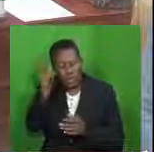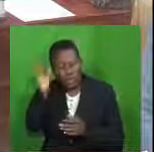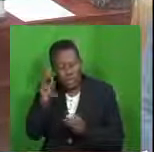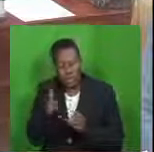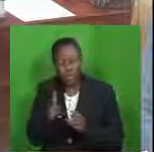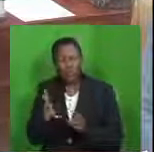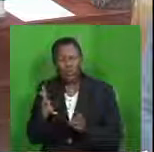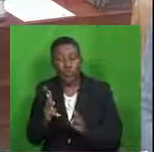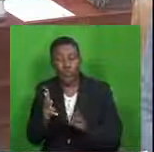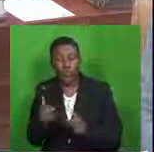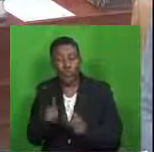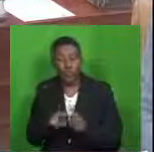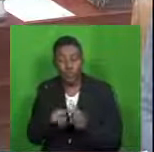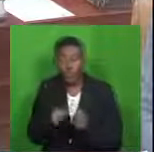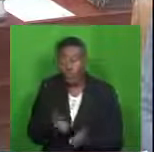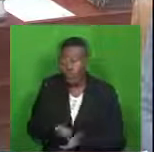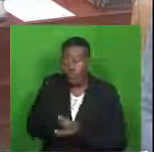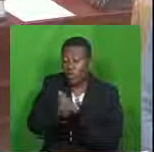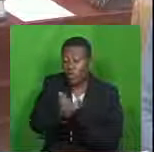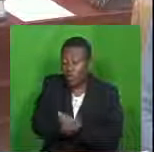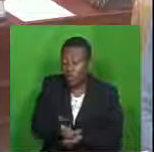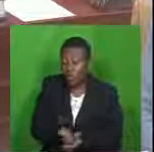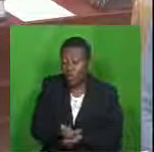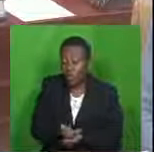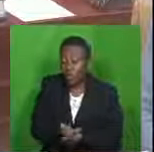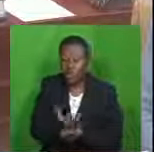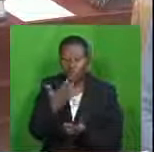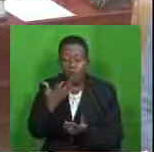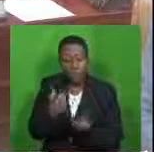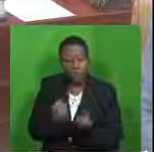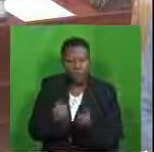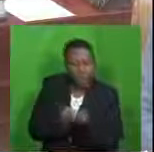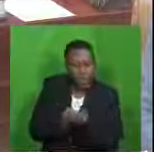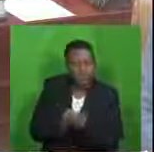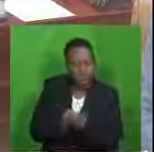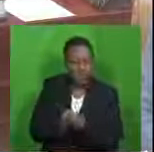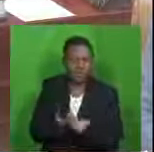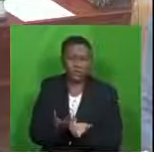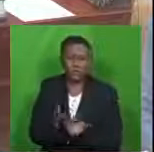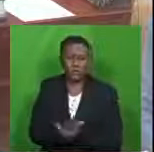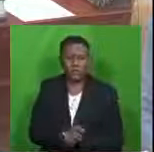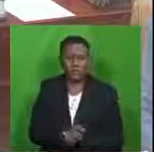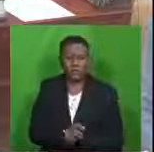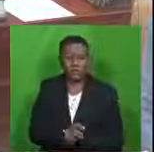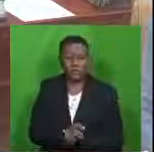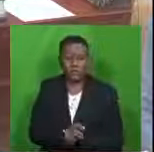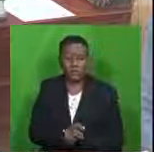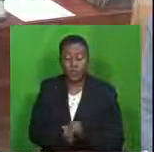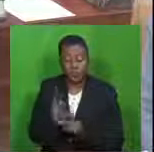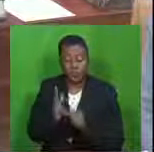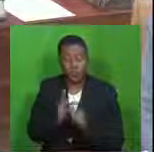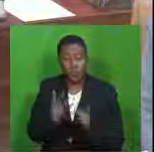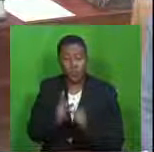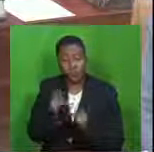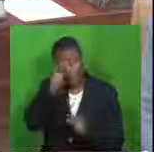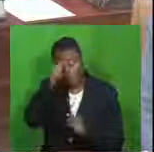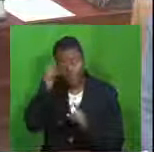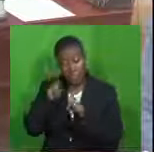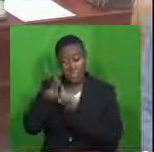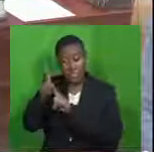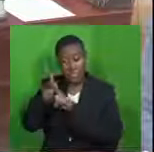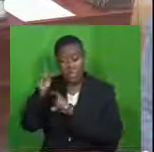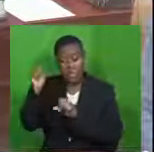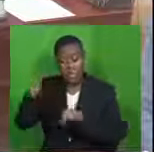to assist you by way of sponsorship so that the Black Stars can make us proud. As for